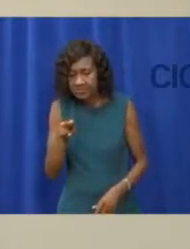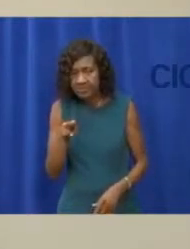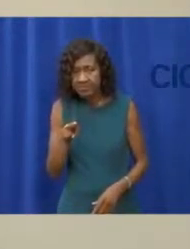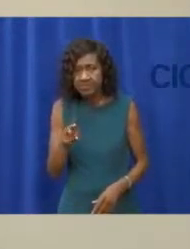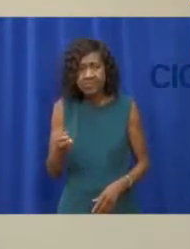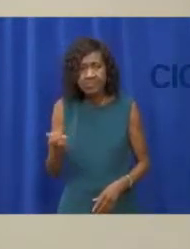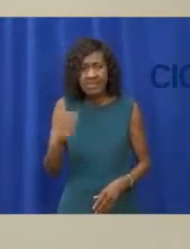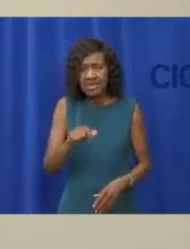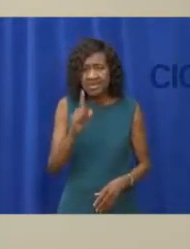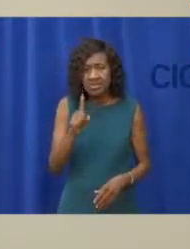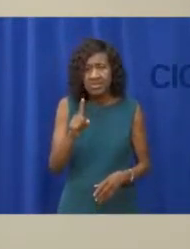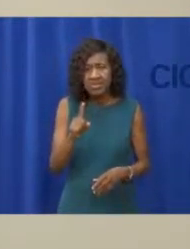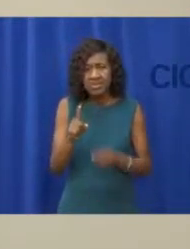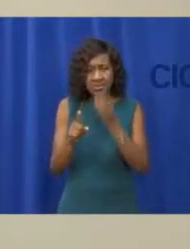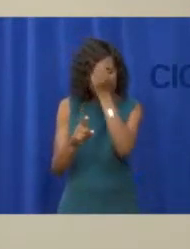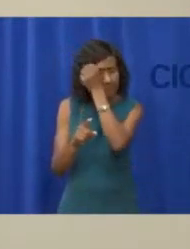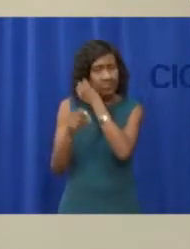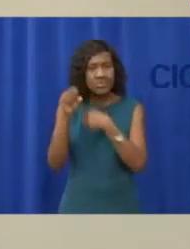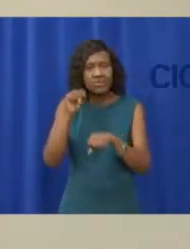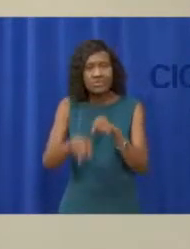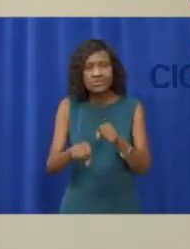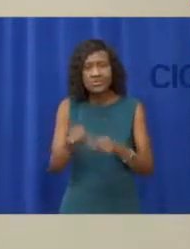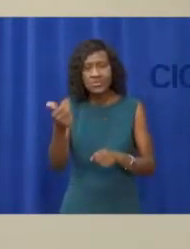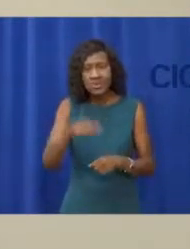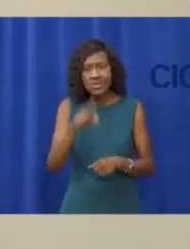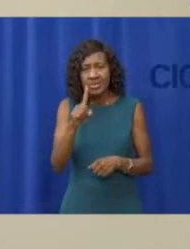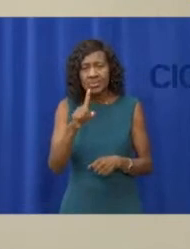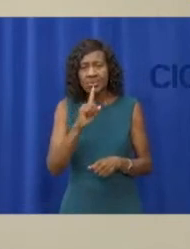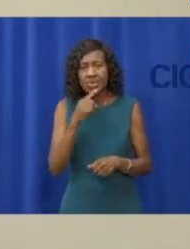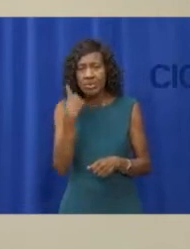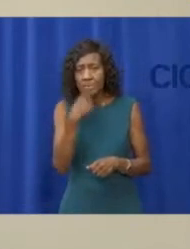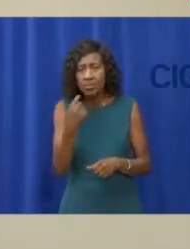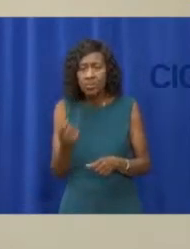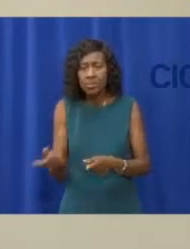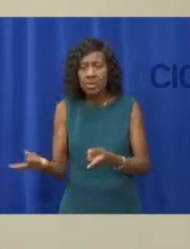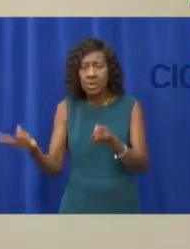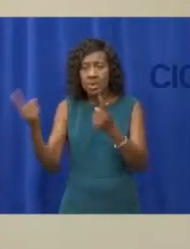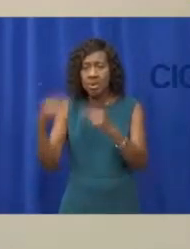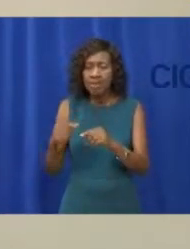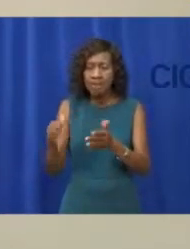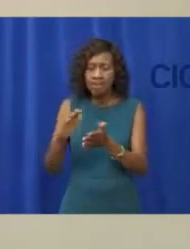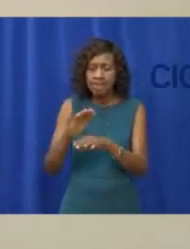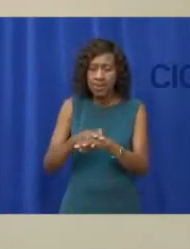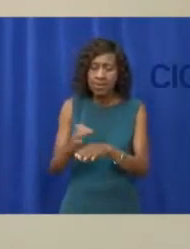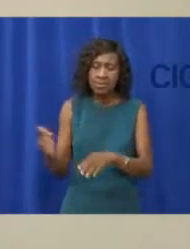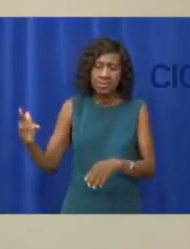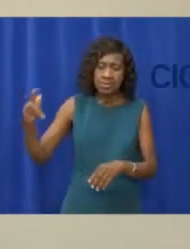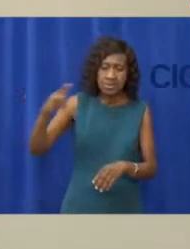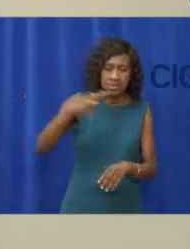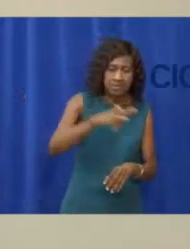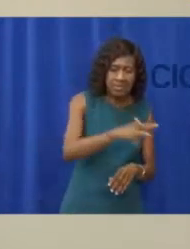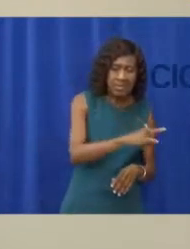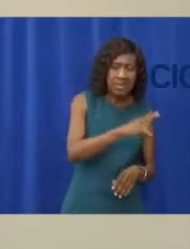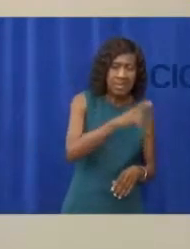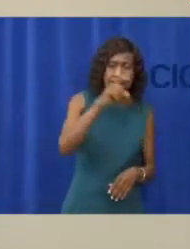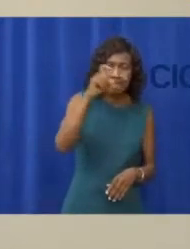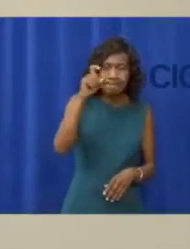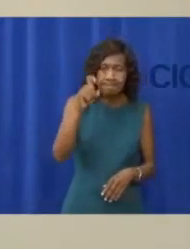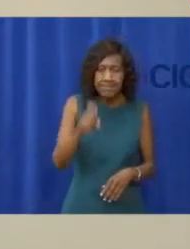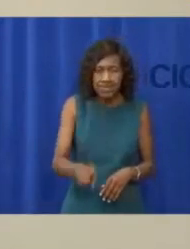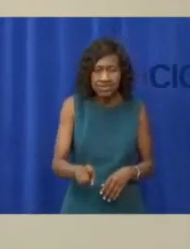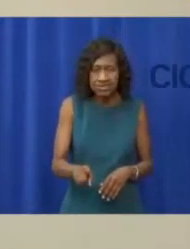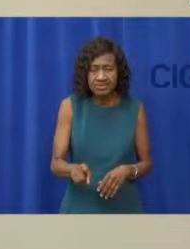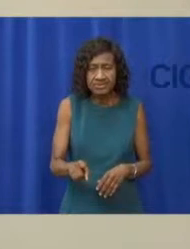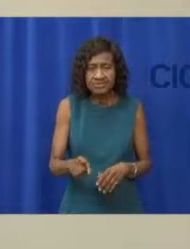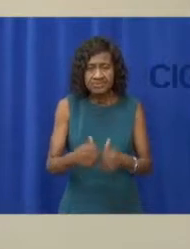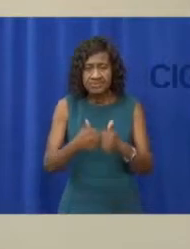So anyone who gets on that plane to come to Cayman must understand that they will go into mandatory isolation for a